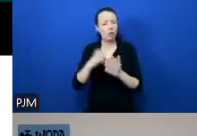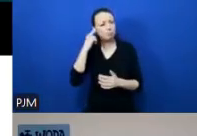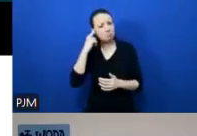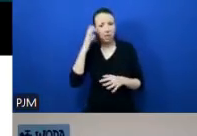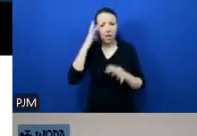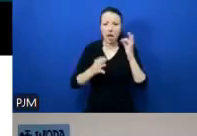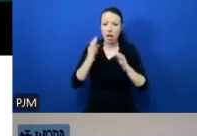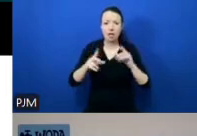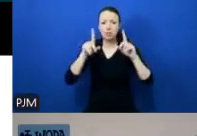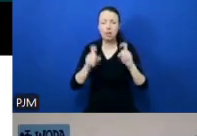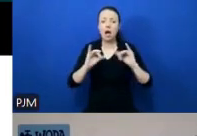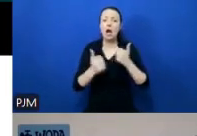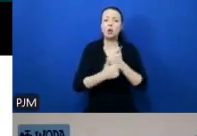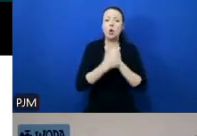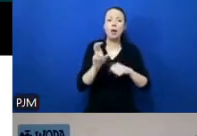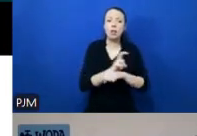and the reality